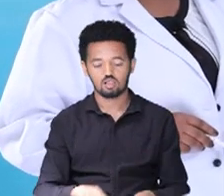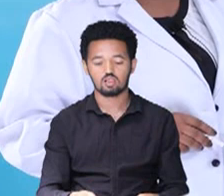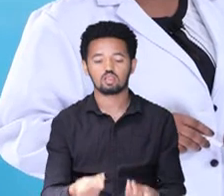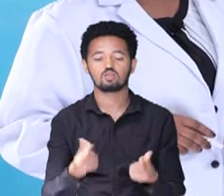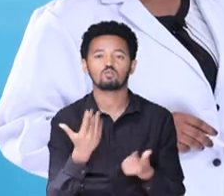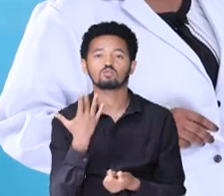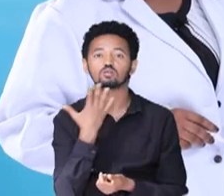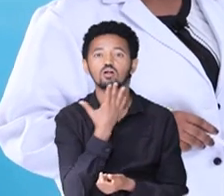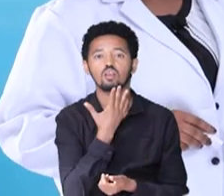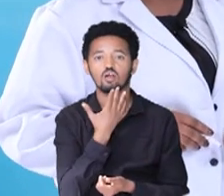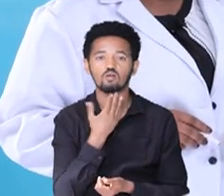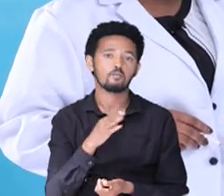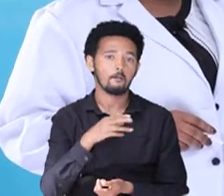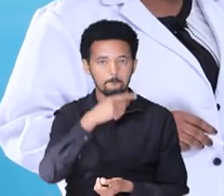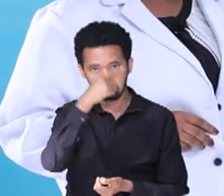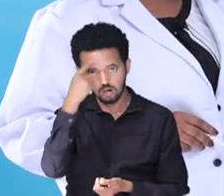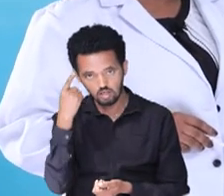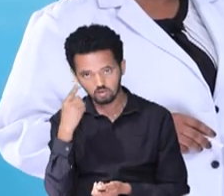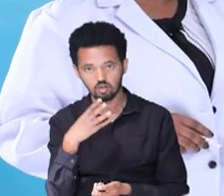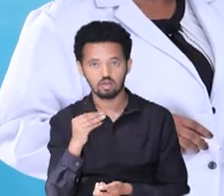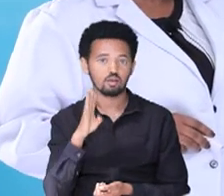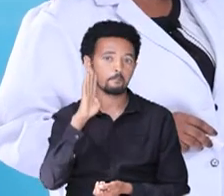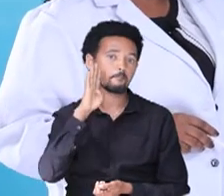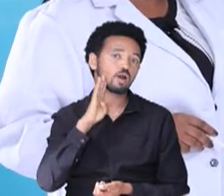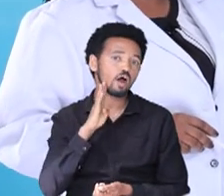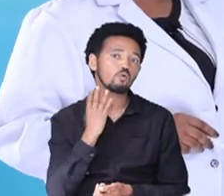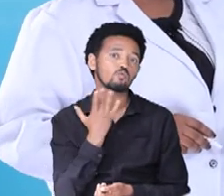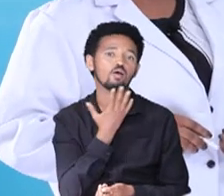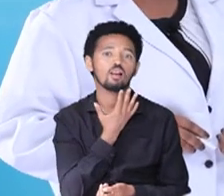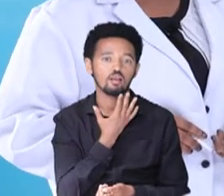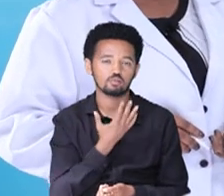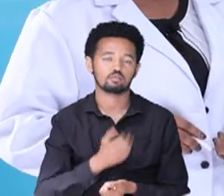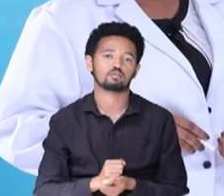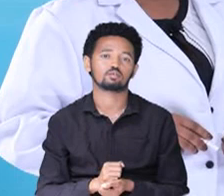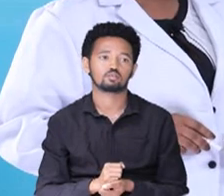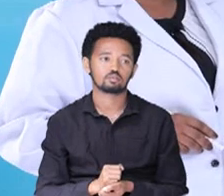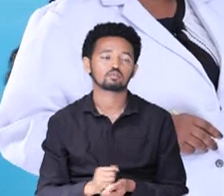a color of black-brown color. The second type of